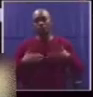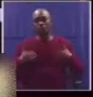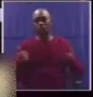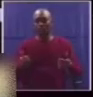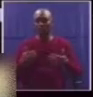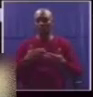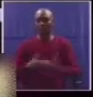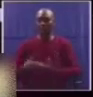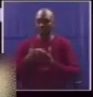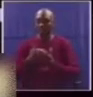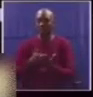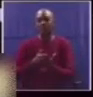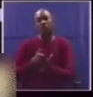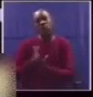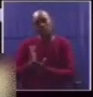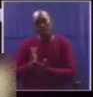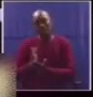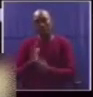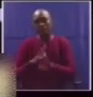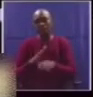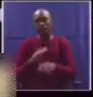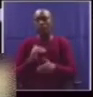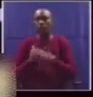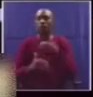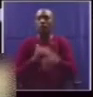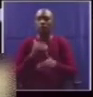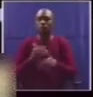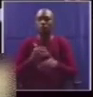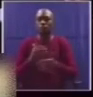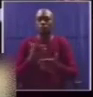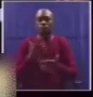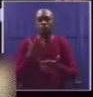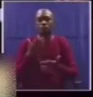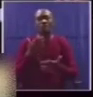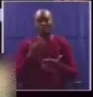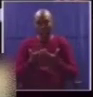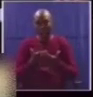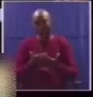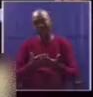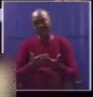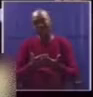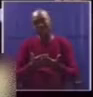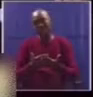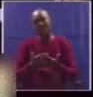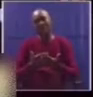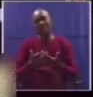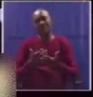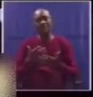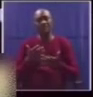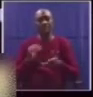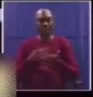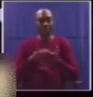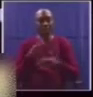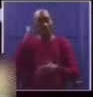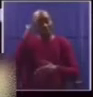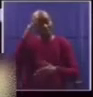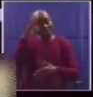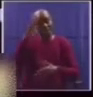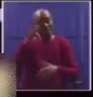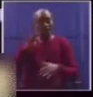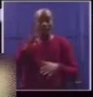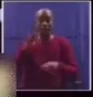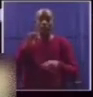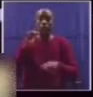right which is the progressively realizable, and the state, we must also